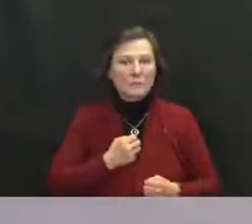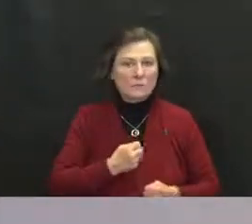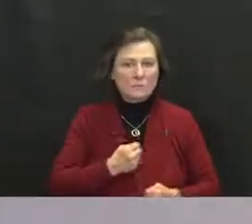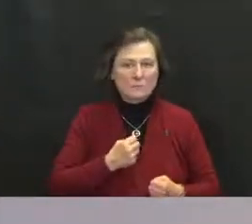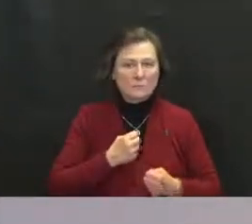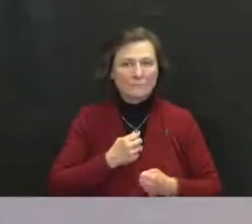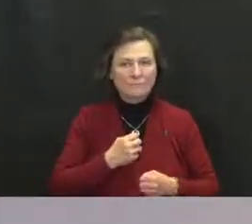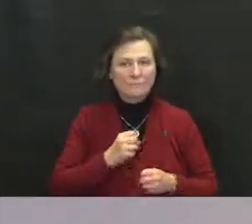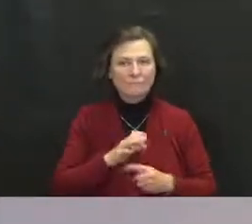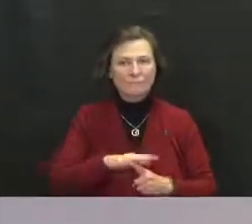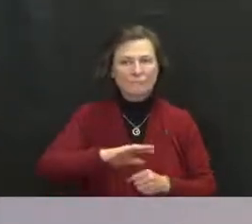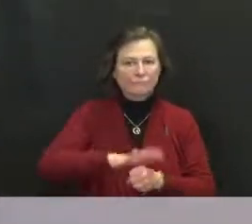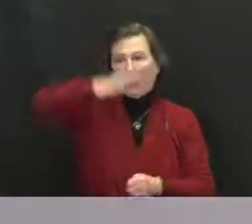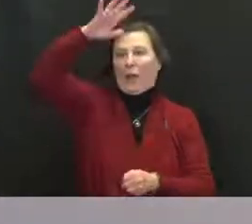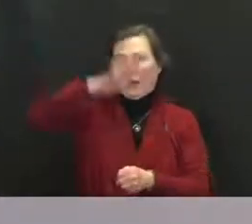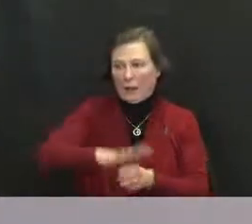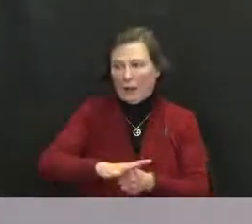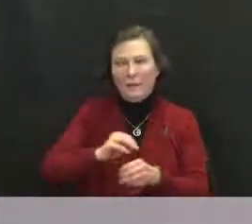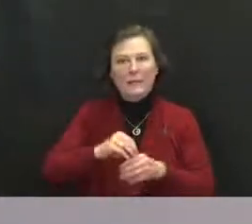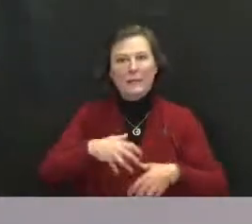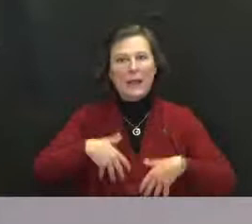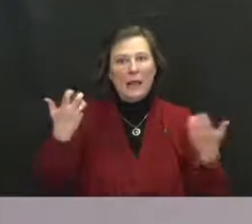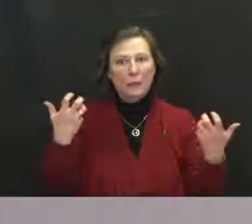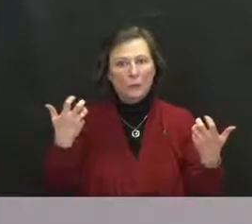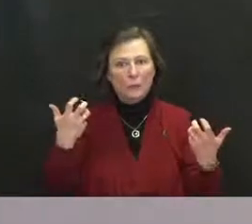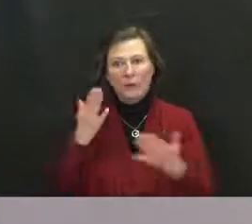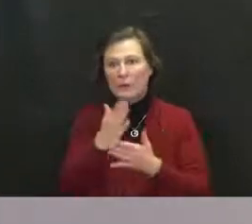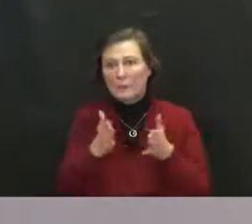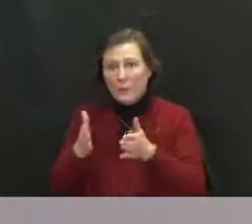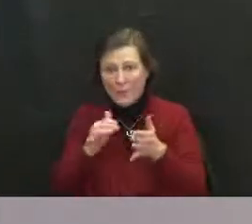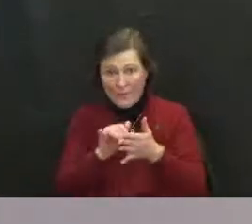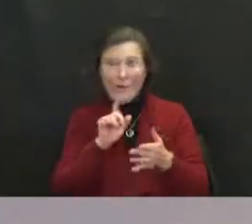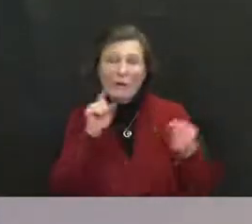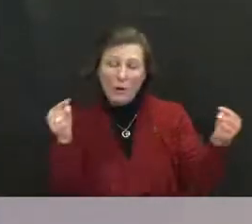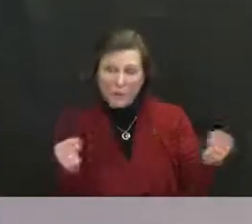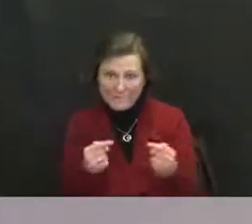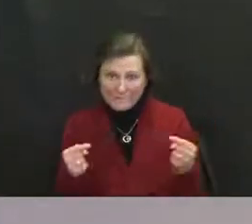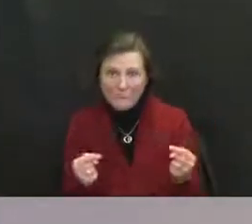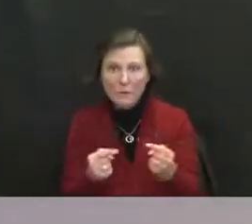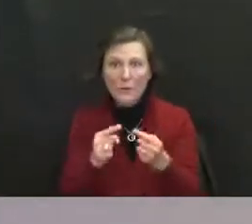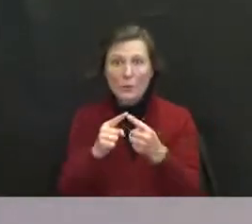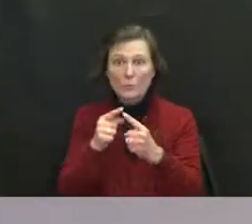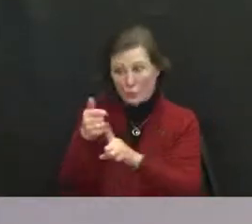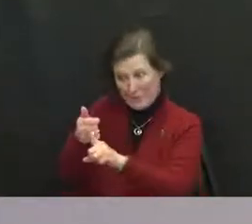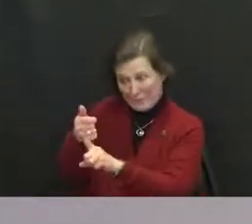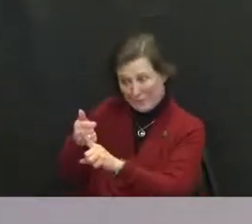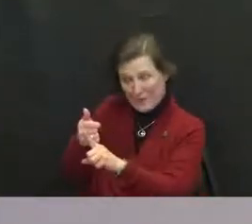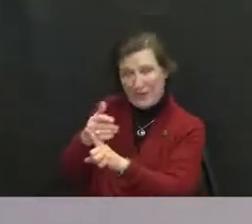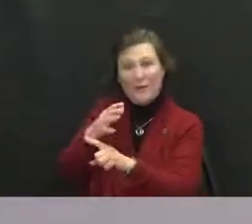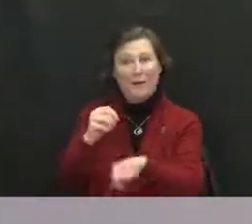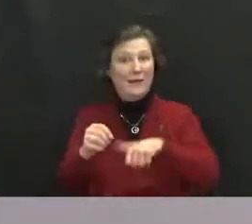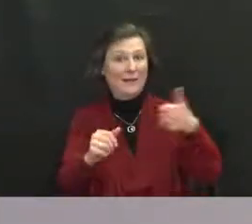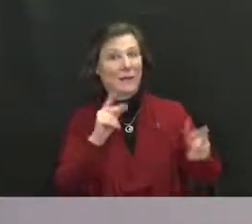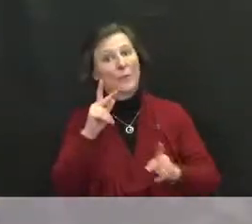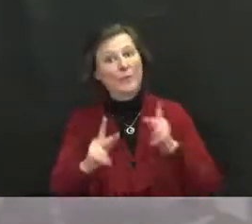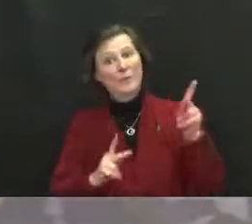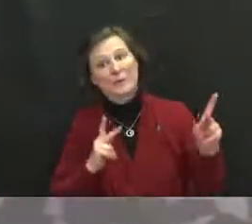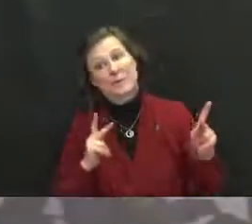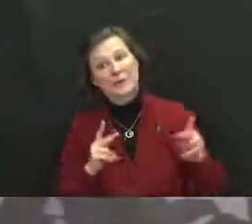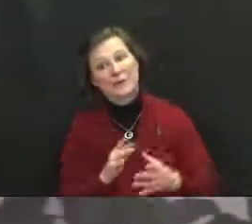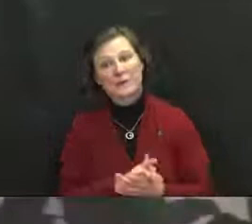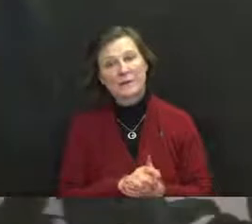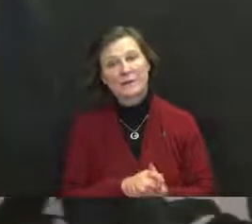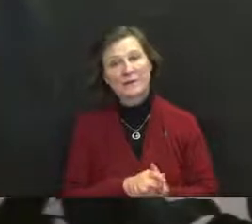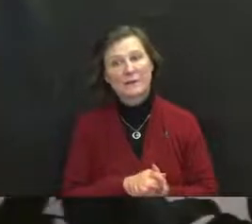anger, sometimes in ways that are harmful to themselves and to other people.